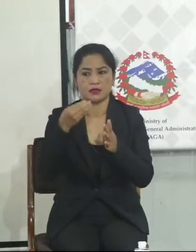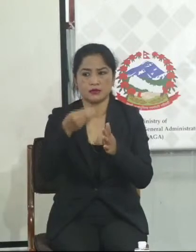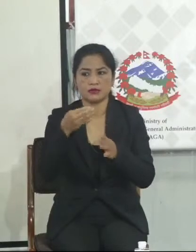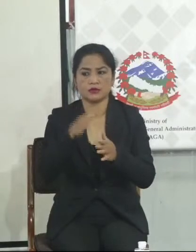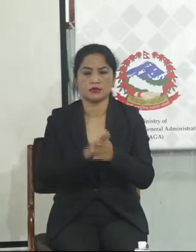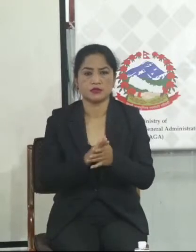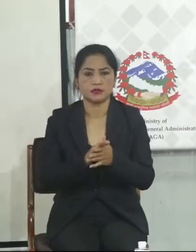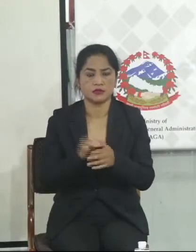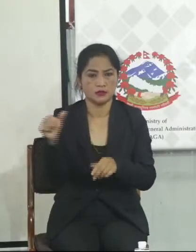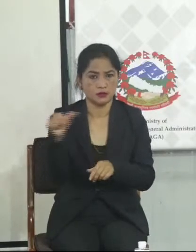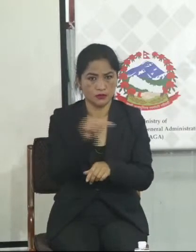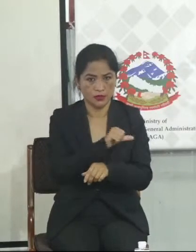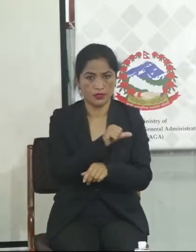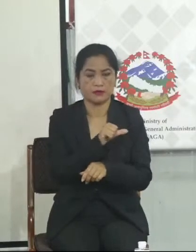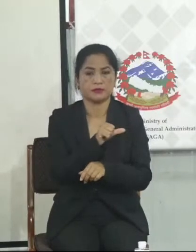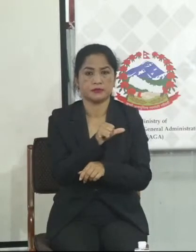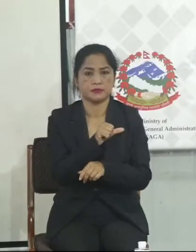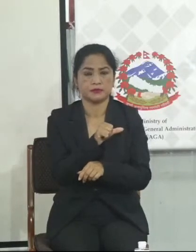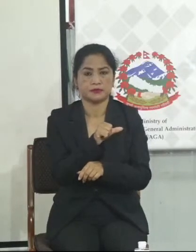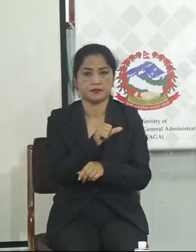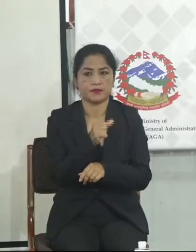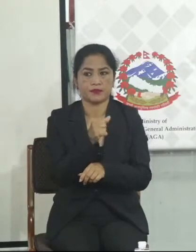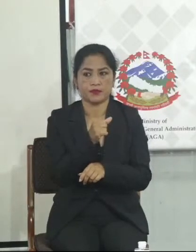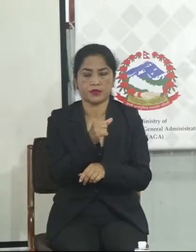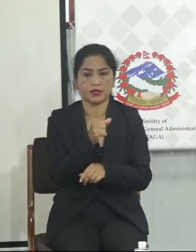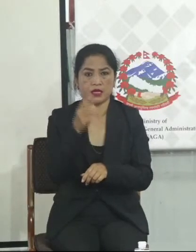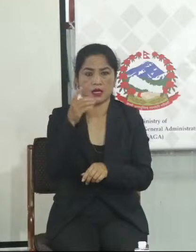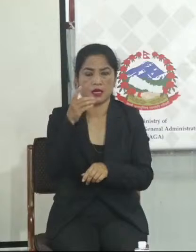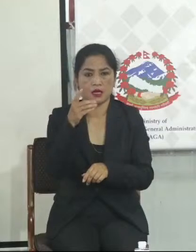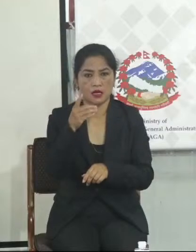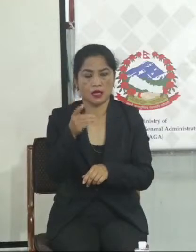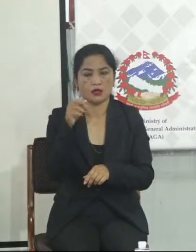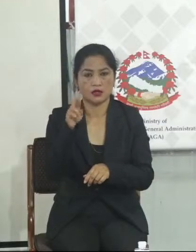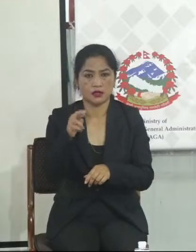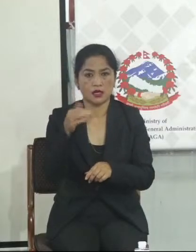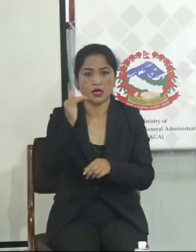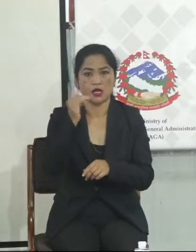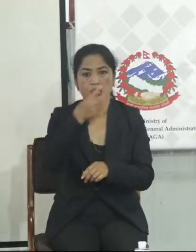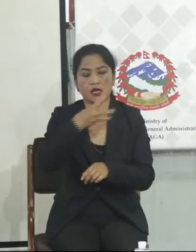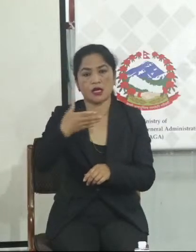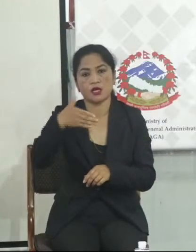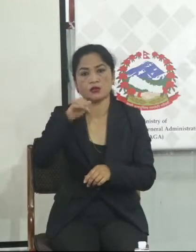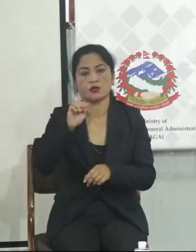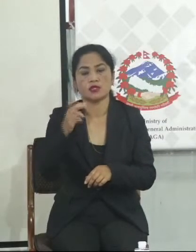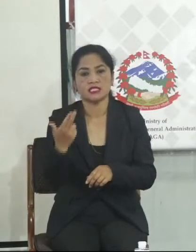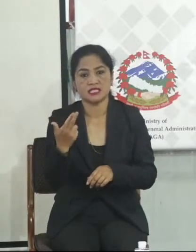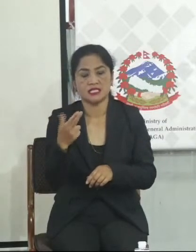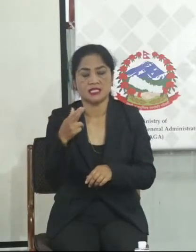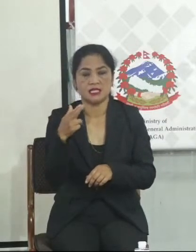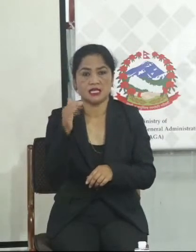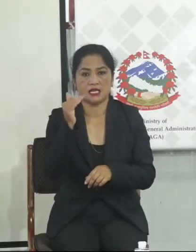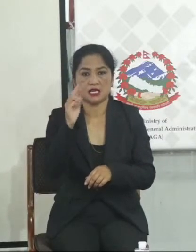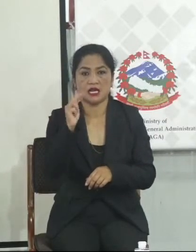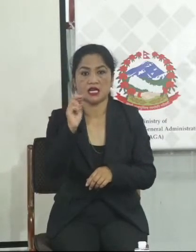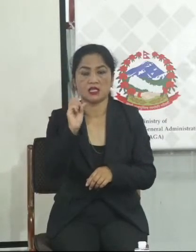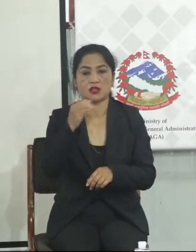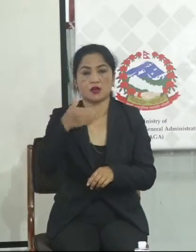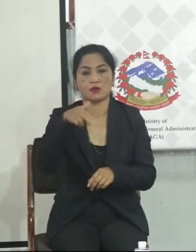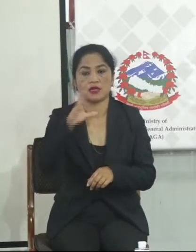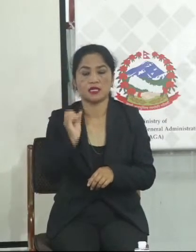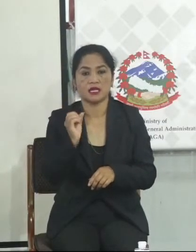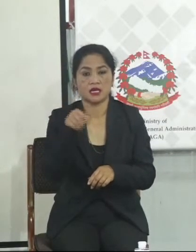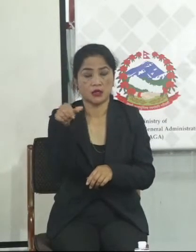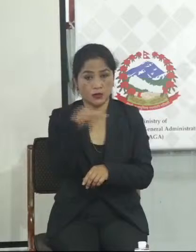Thapalia, who is from the Ministry of Education, and what